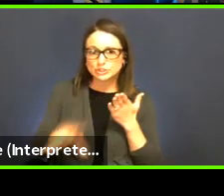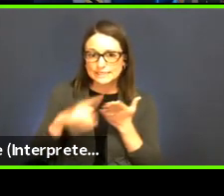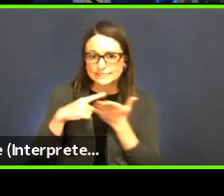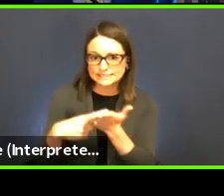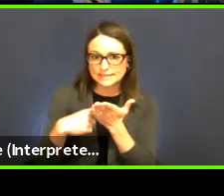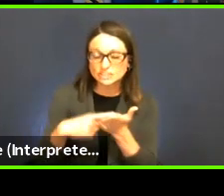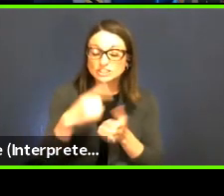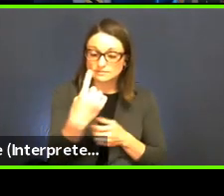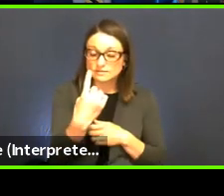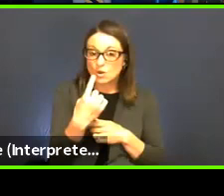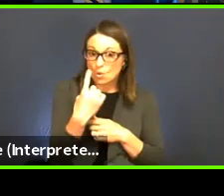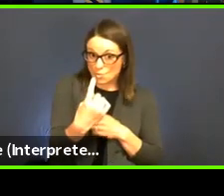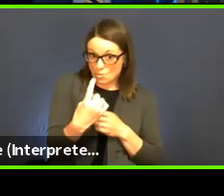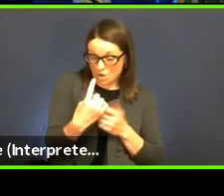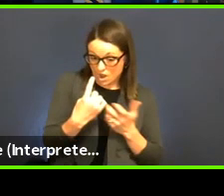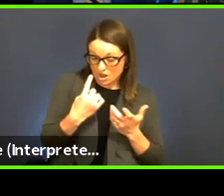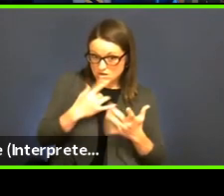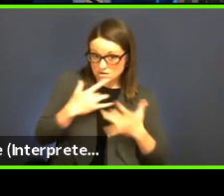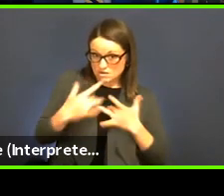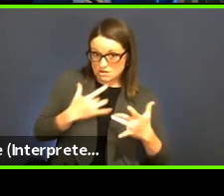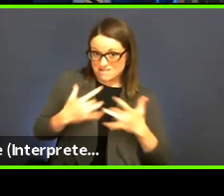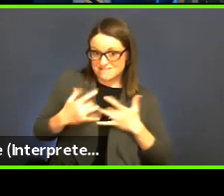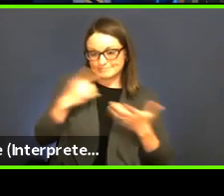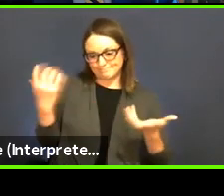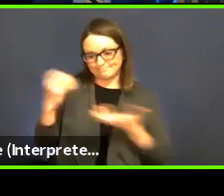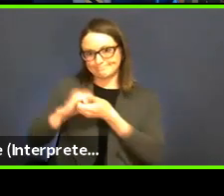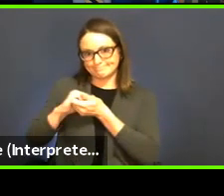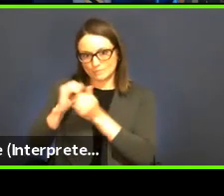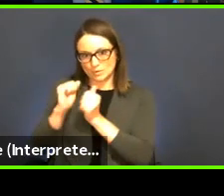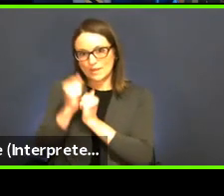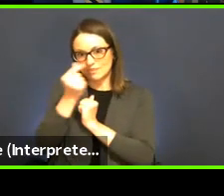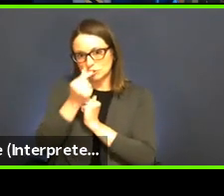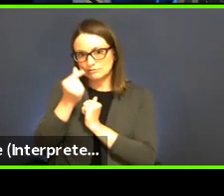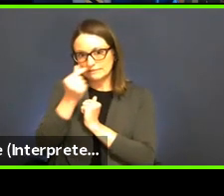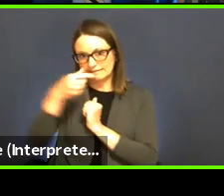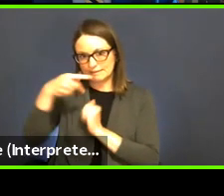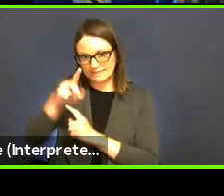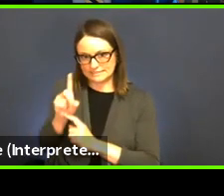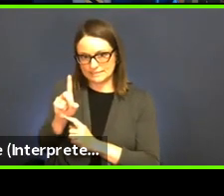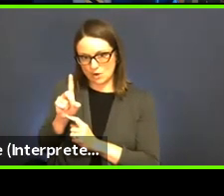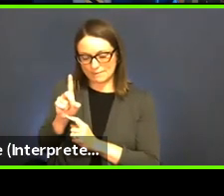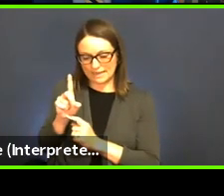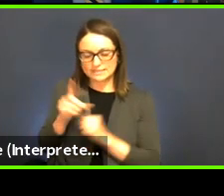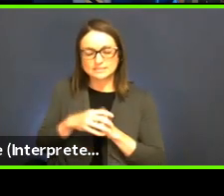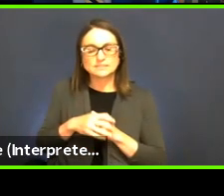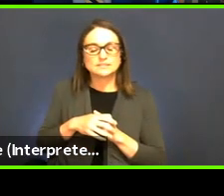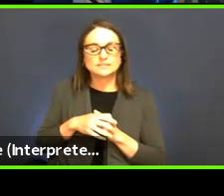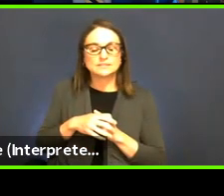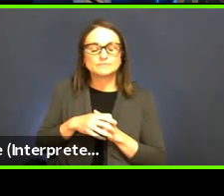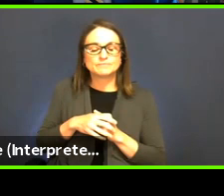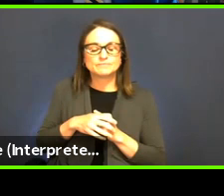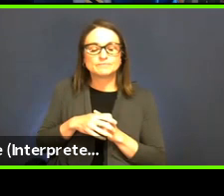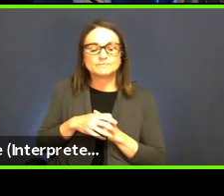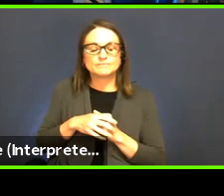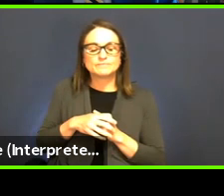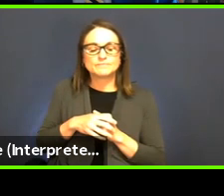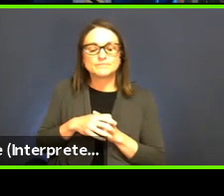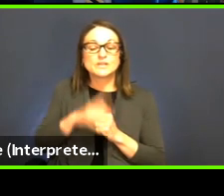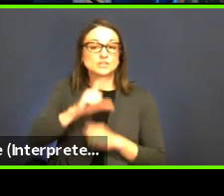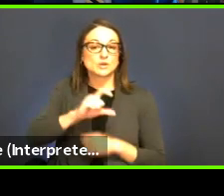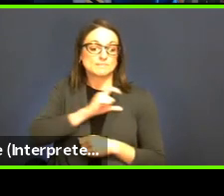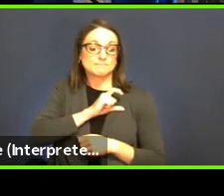was our partnerships with the Greeley Police Department. I received a few messages about our police